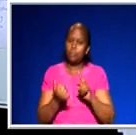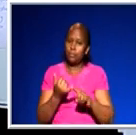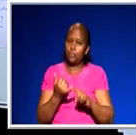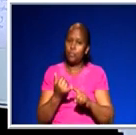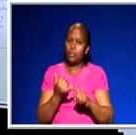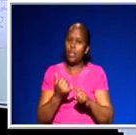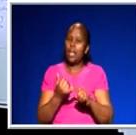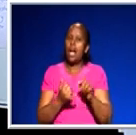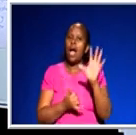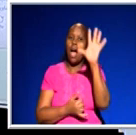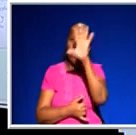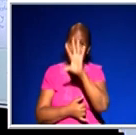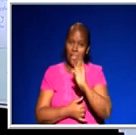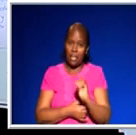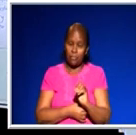is Africa.